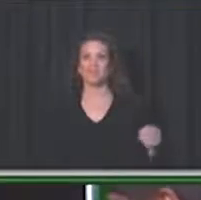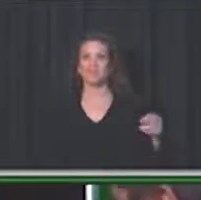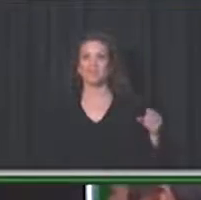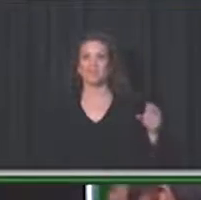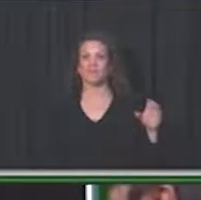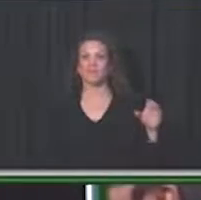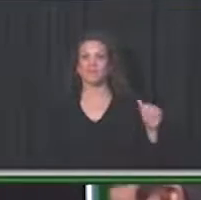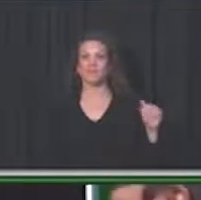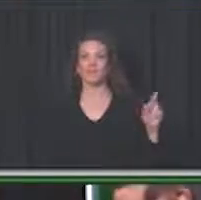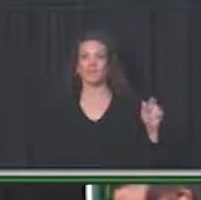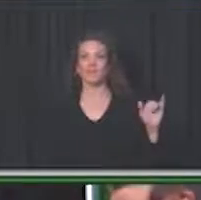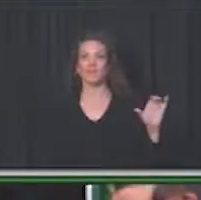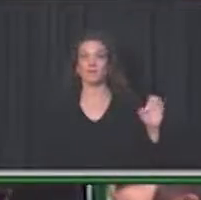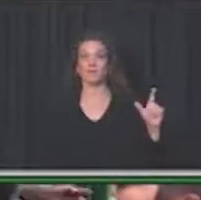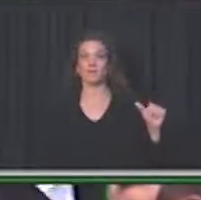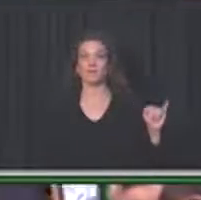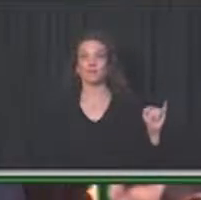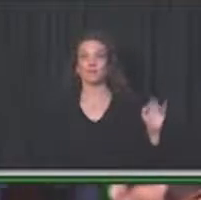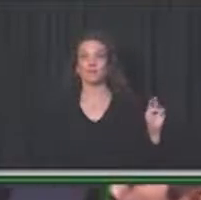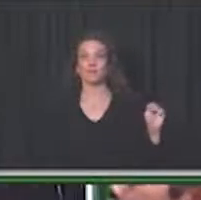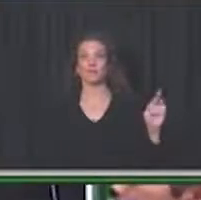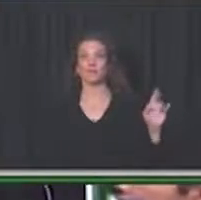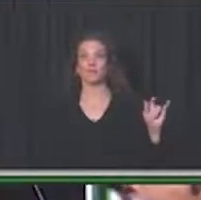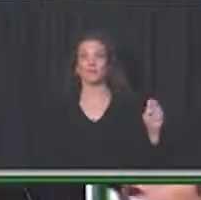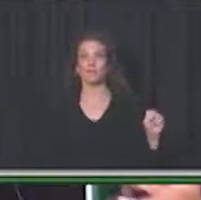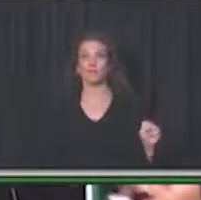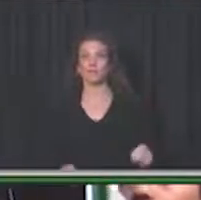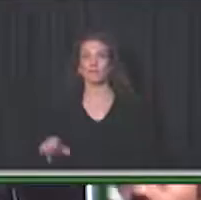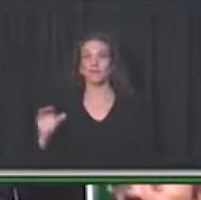Hercelia Martin. Alex Avilar.